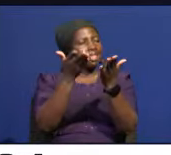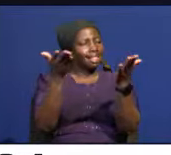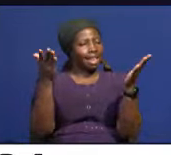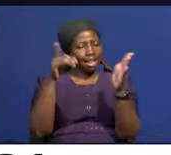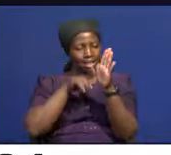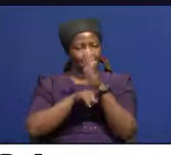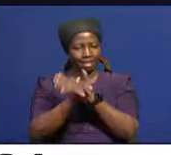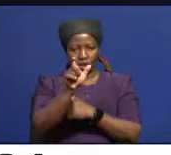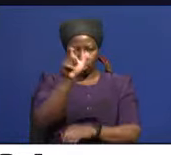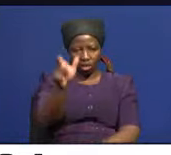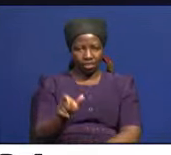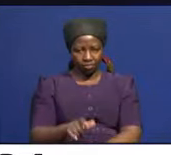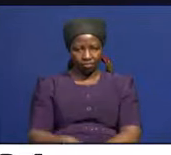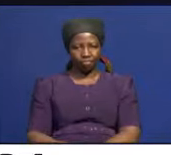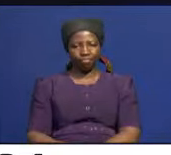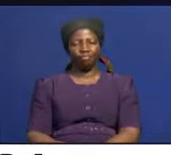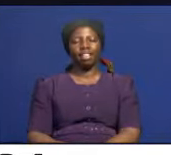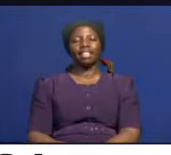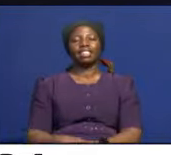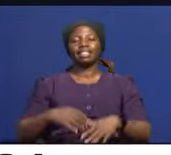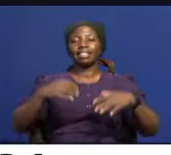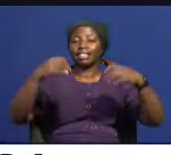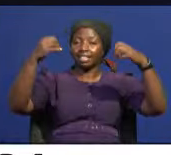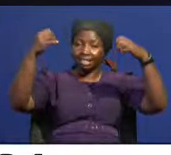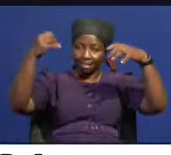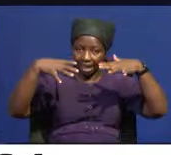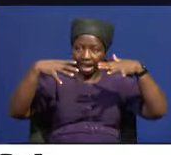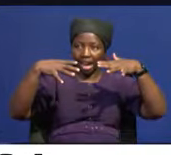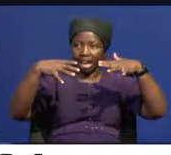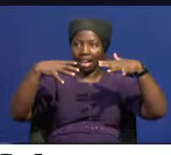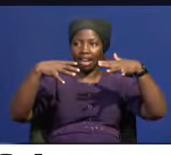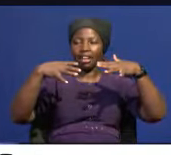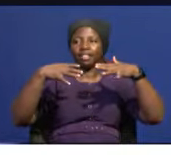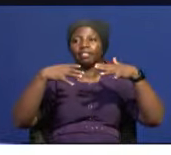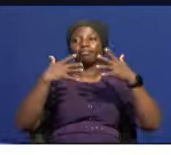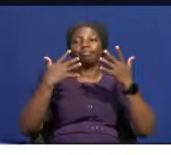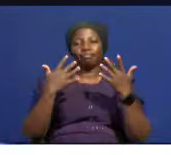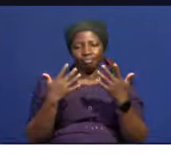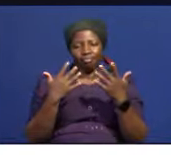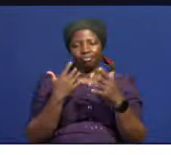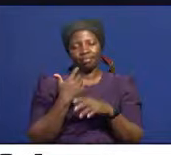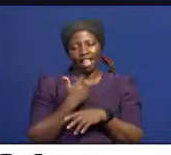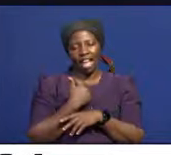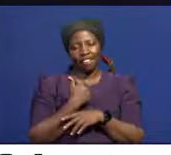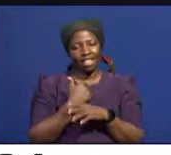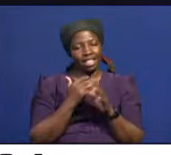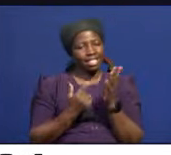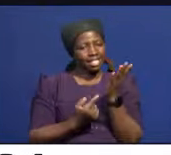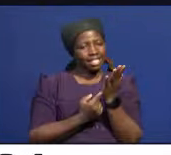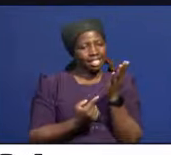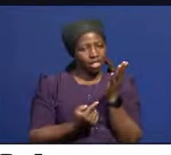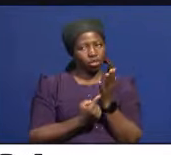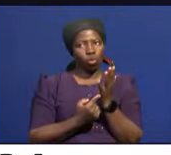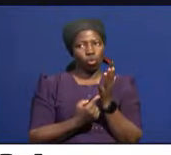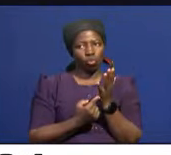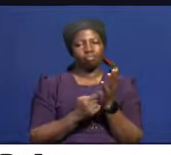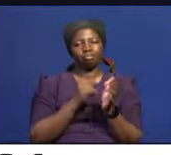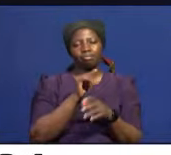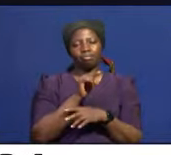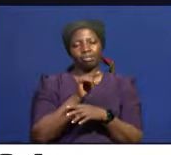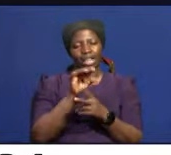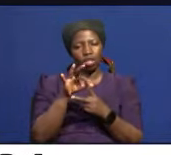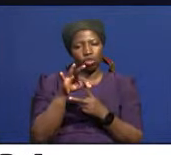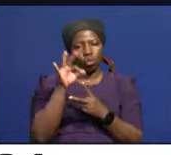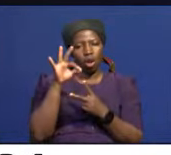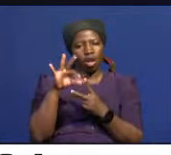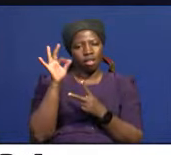continent. It is clear, therefore, that closing the digital divide is a priority in terms